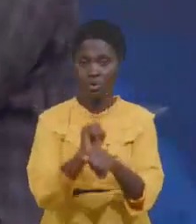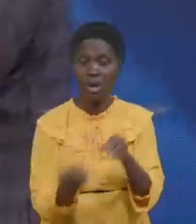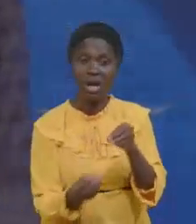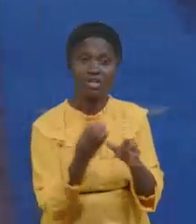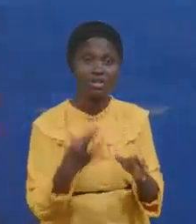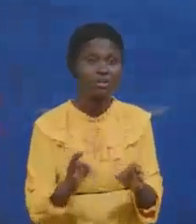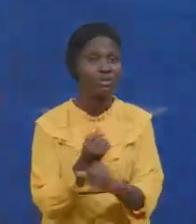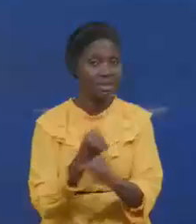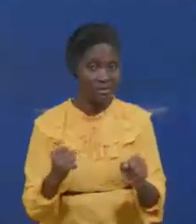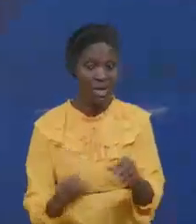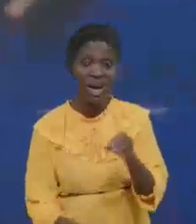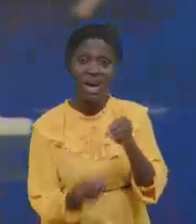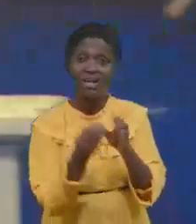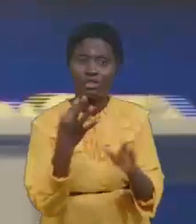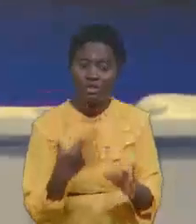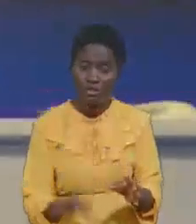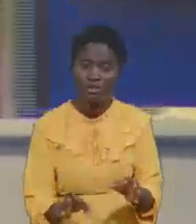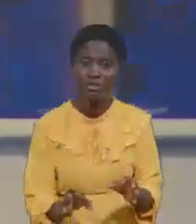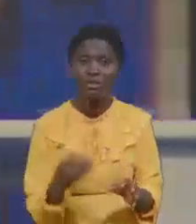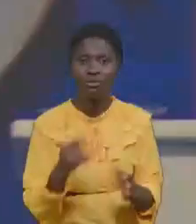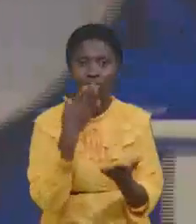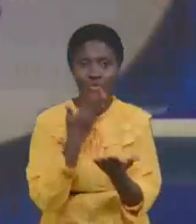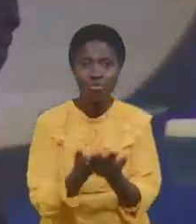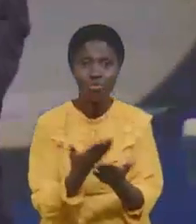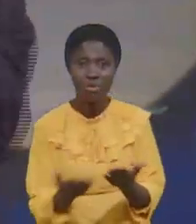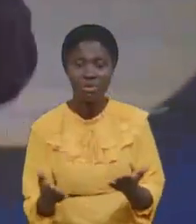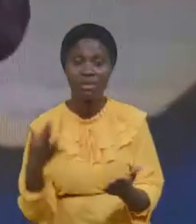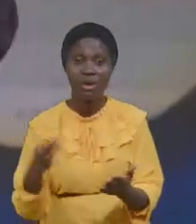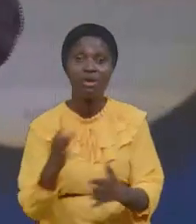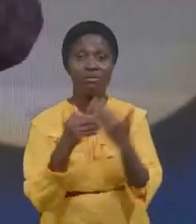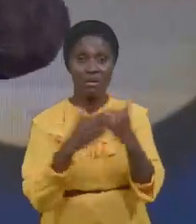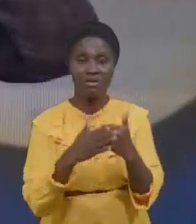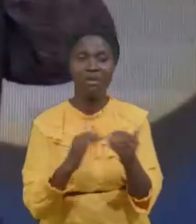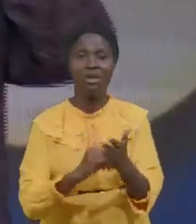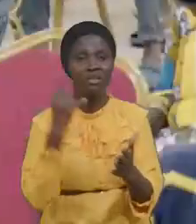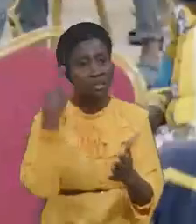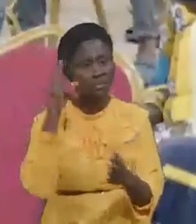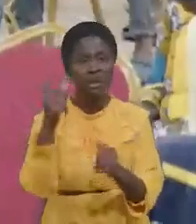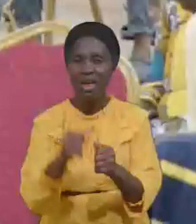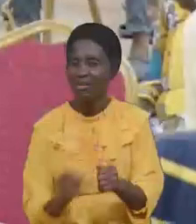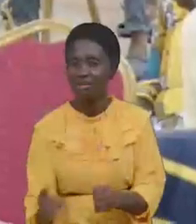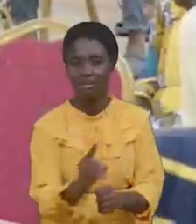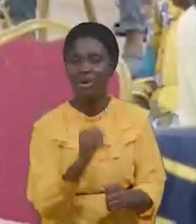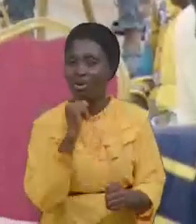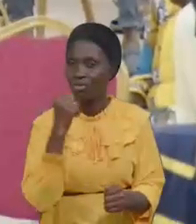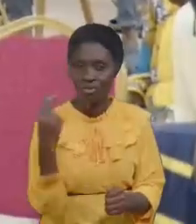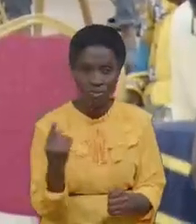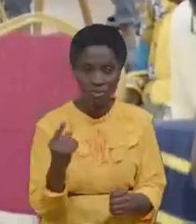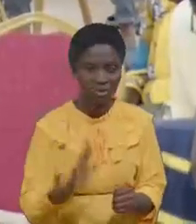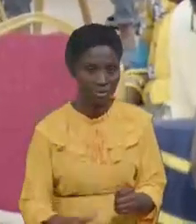salvation, addition of the good things of heaven, is meant for everyone. It's not only